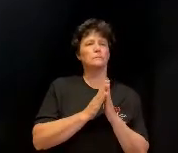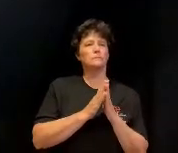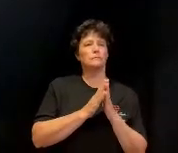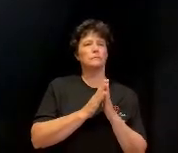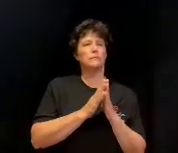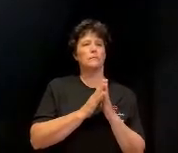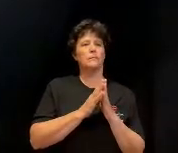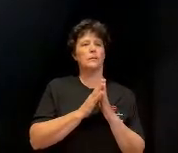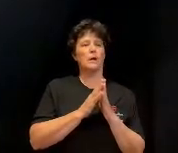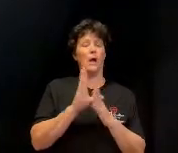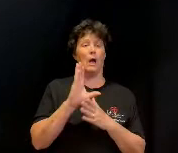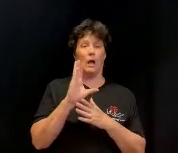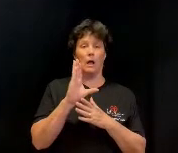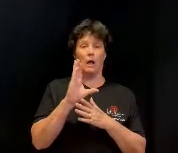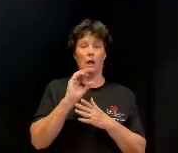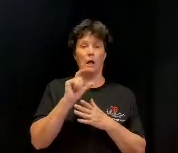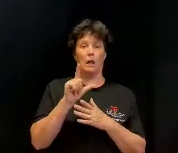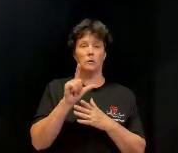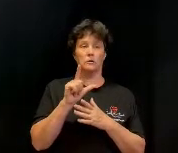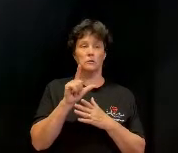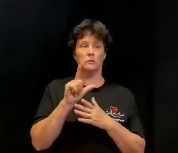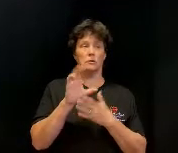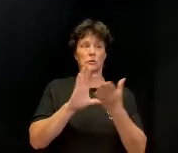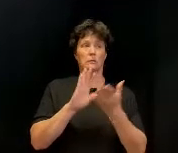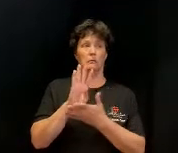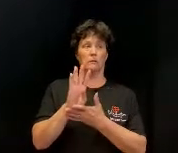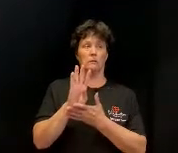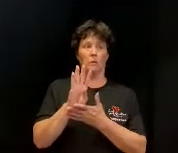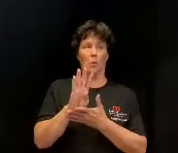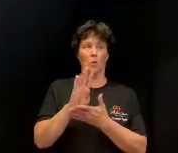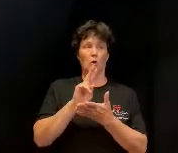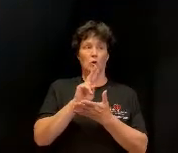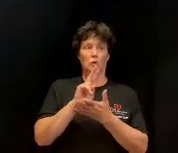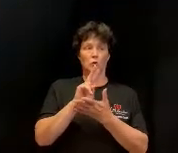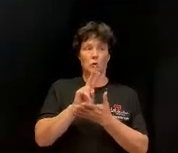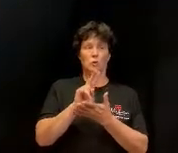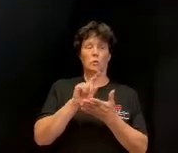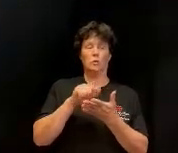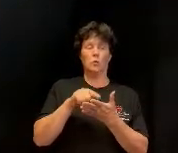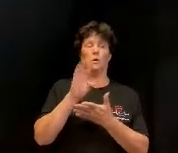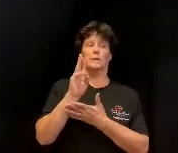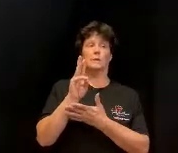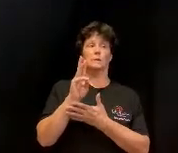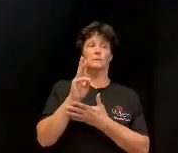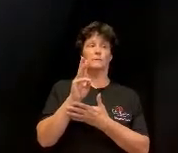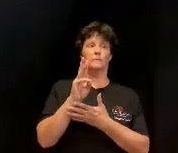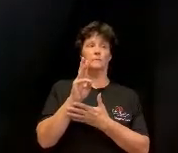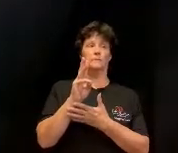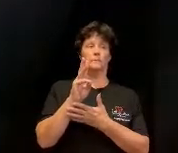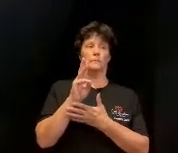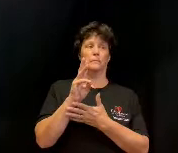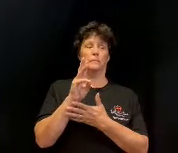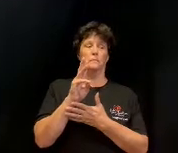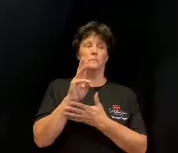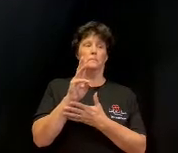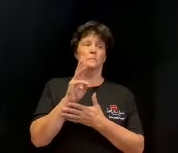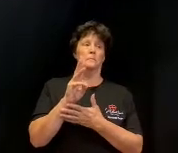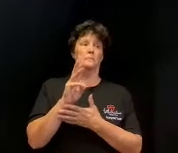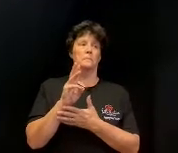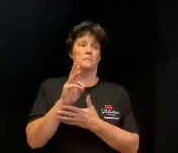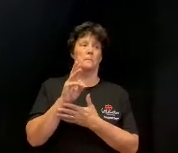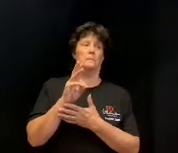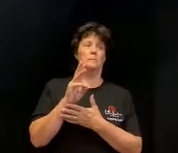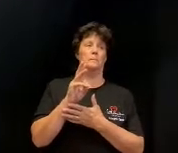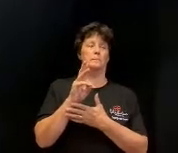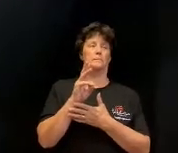let's put up Colossians 4, 2 through 6 real quick. Engaging with our culture. This is where the nuts and bolts of this message is at.